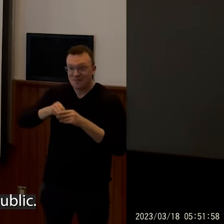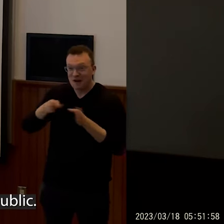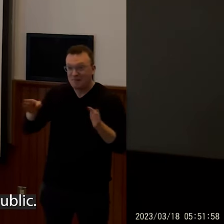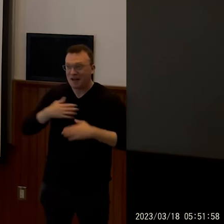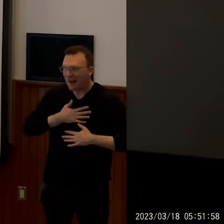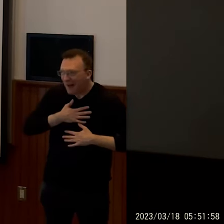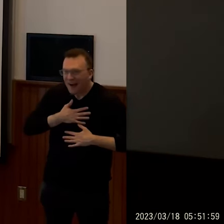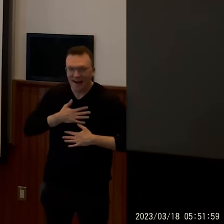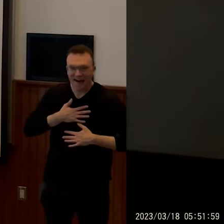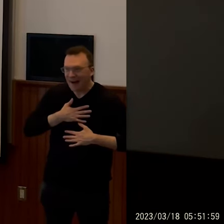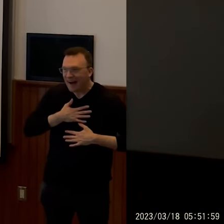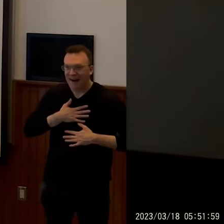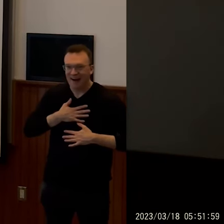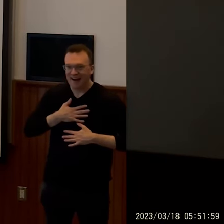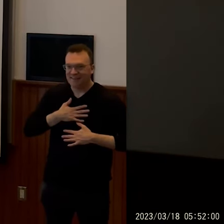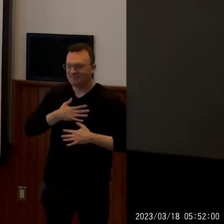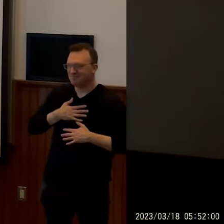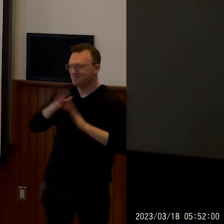public.